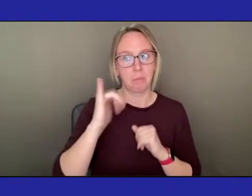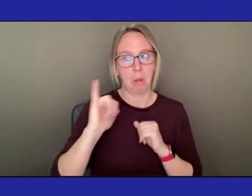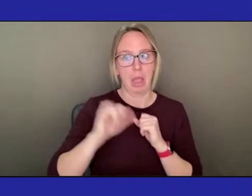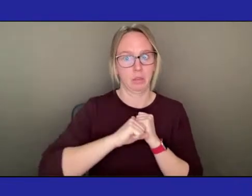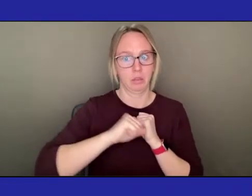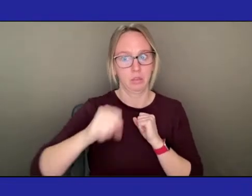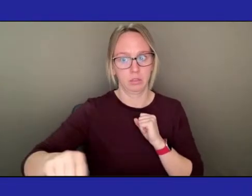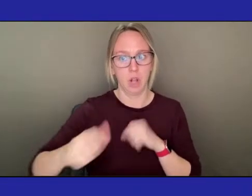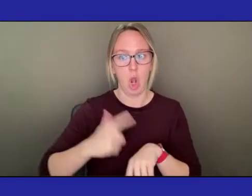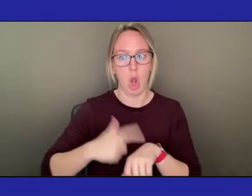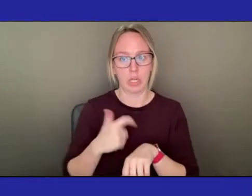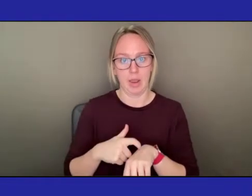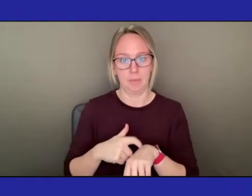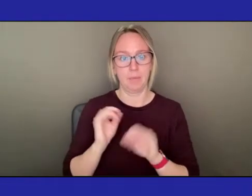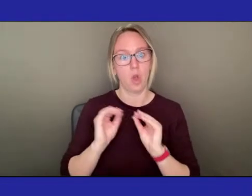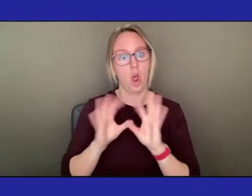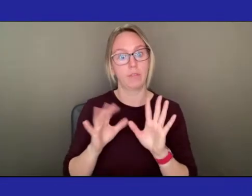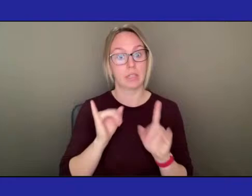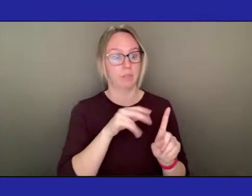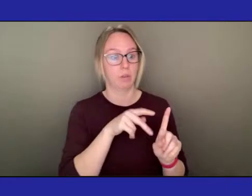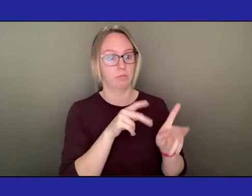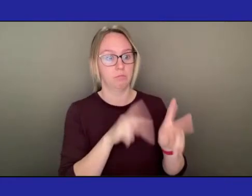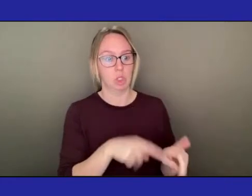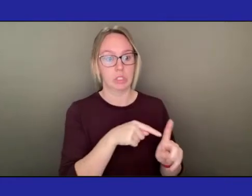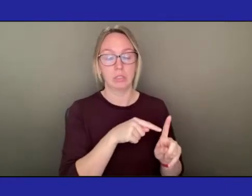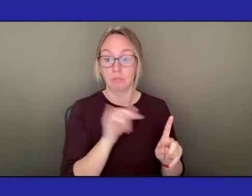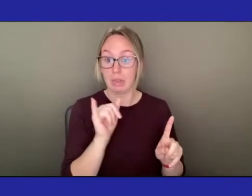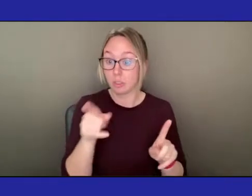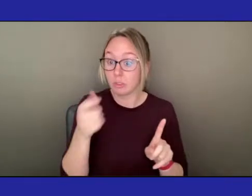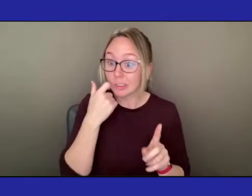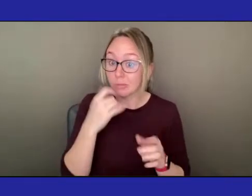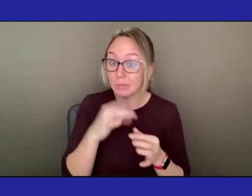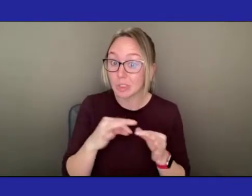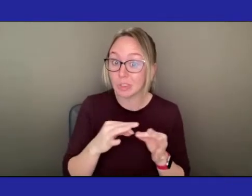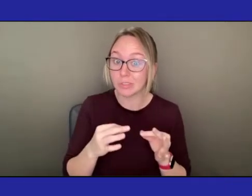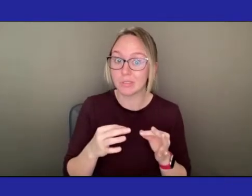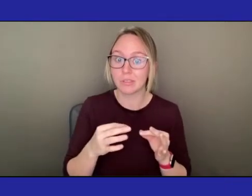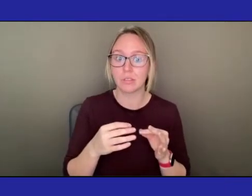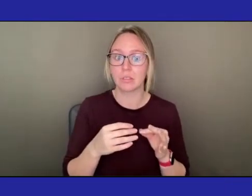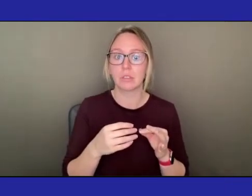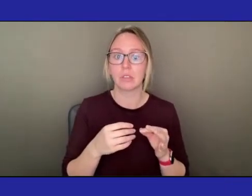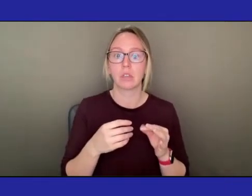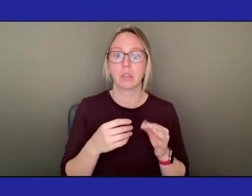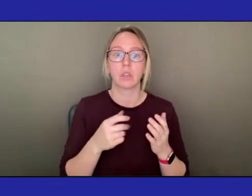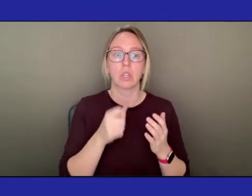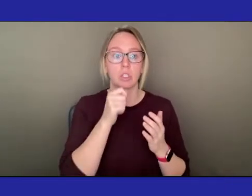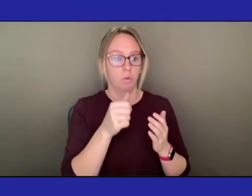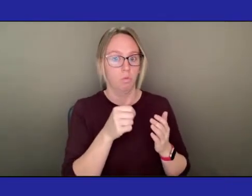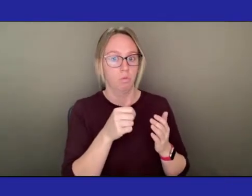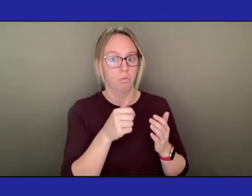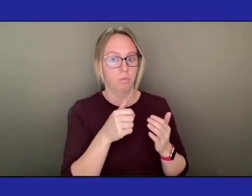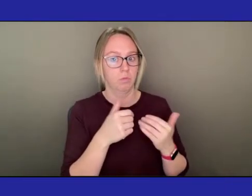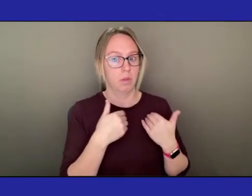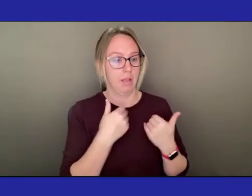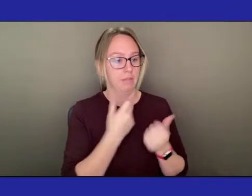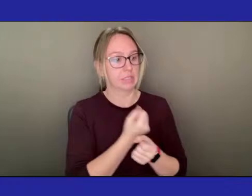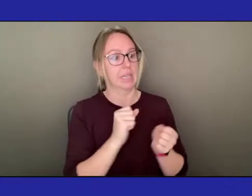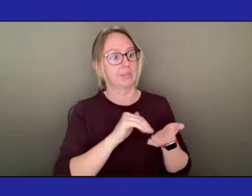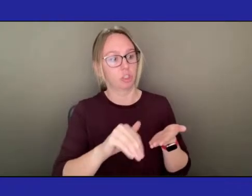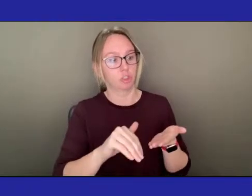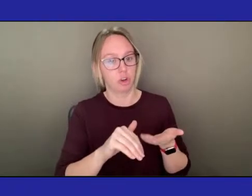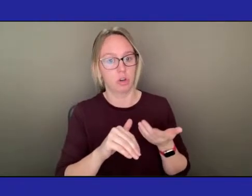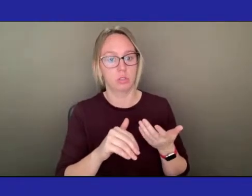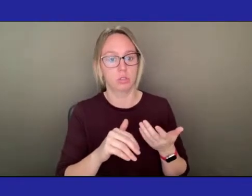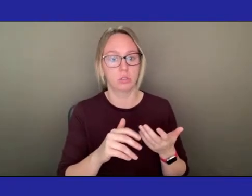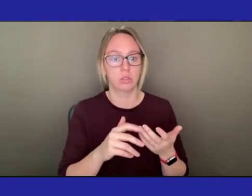somebody is being, like the case you're just mentioning now, we don't have safe discharge and so on. You know, what's the time frame